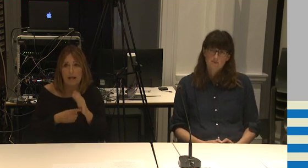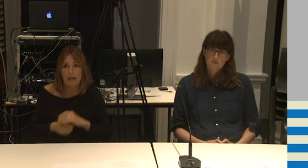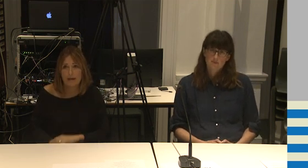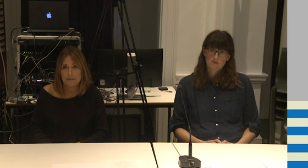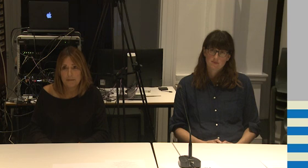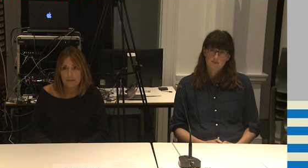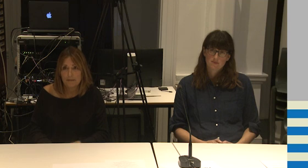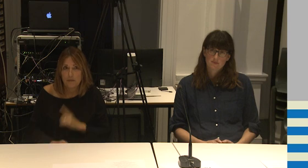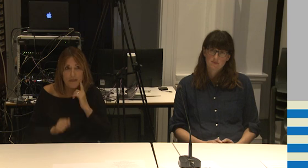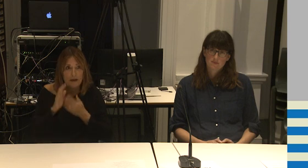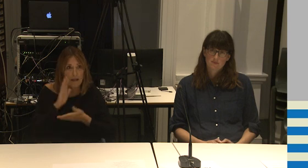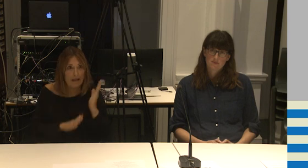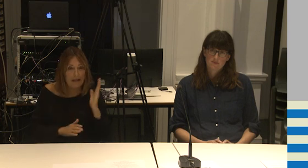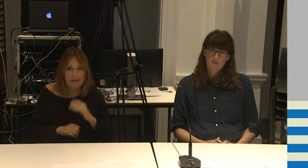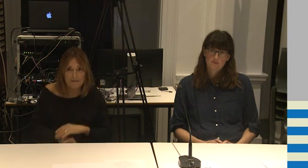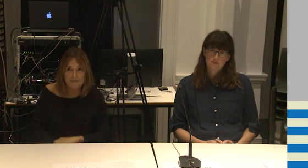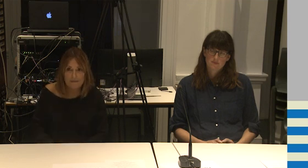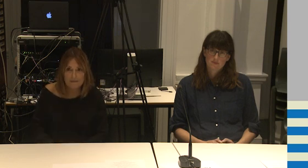out.